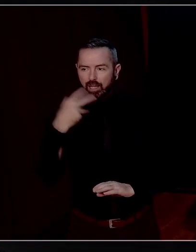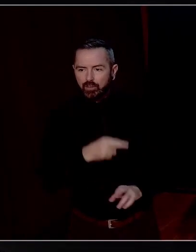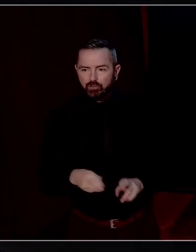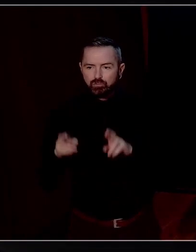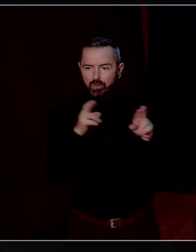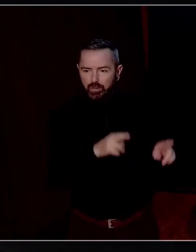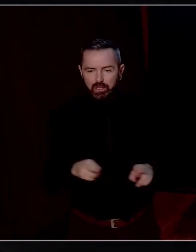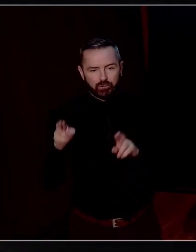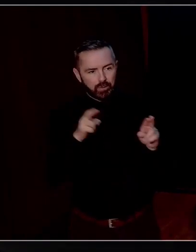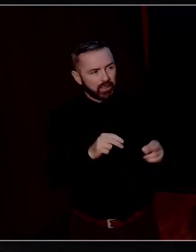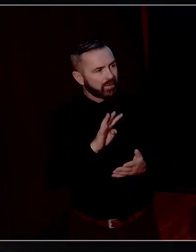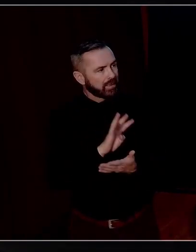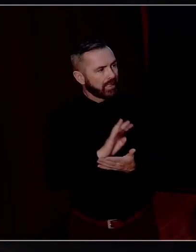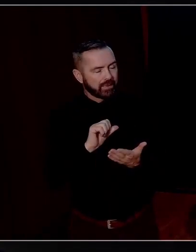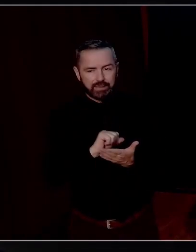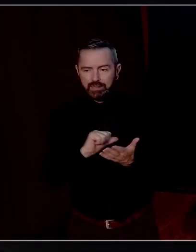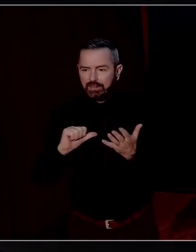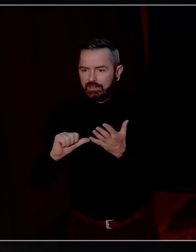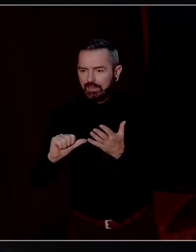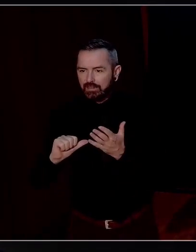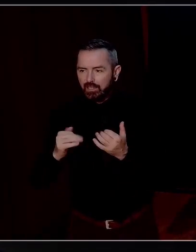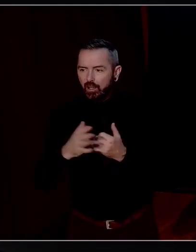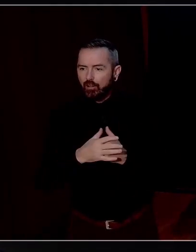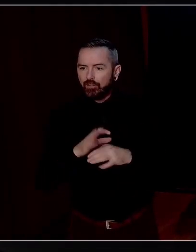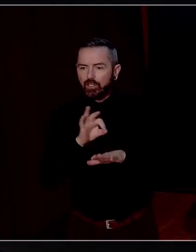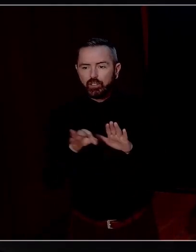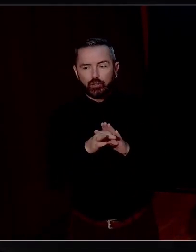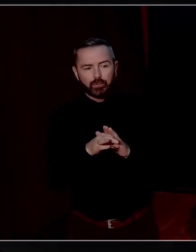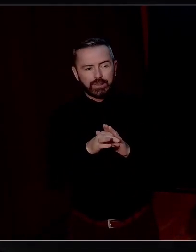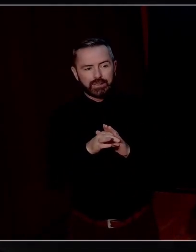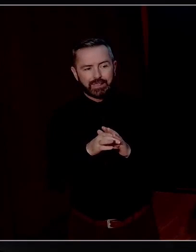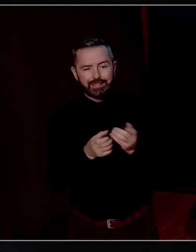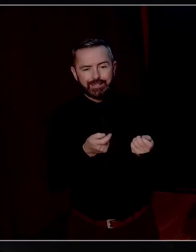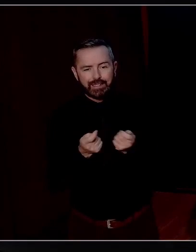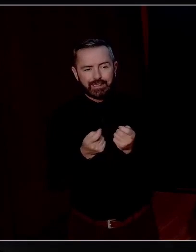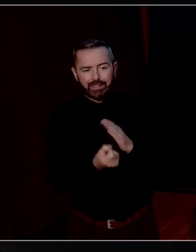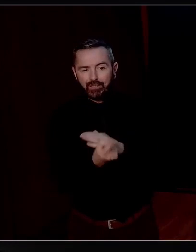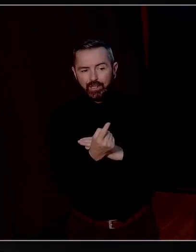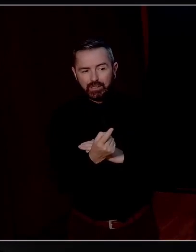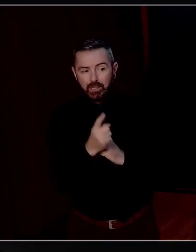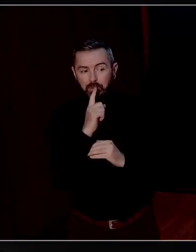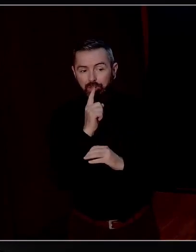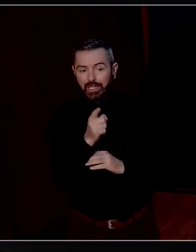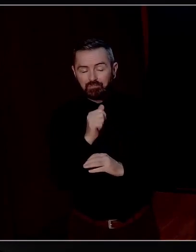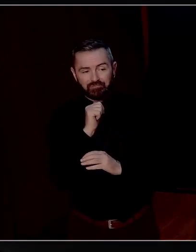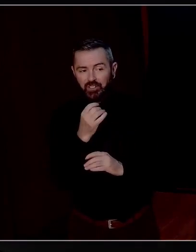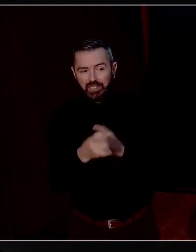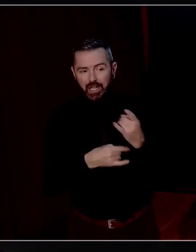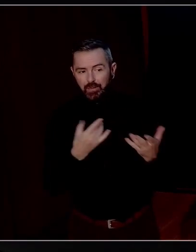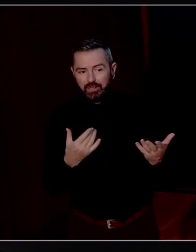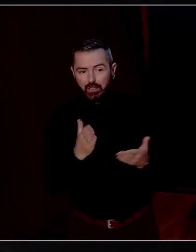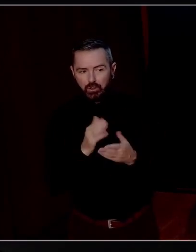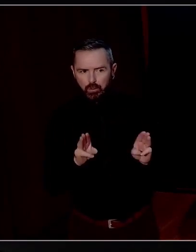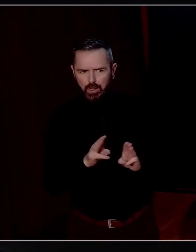of 1966 with government dictating events. That has not happened. Some have even criticised